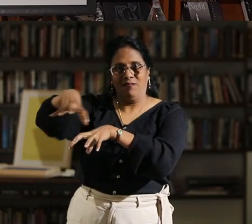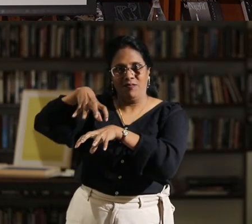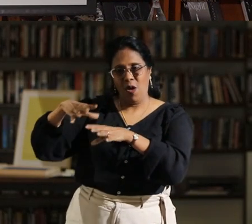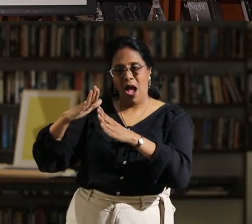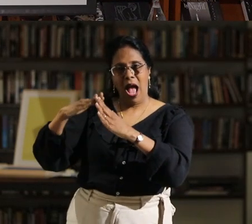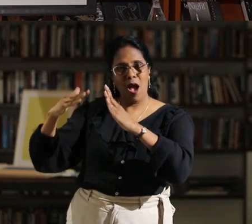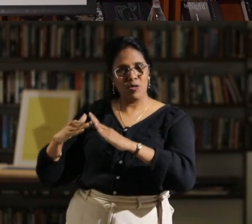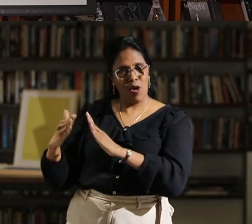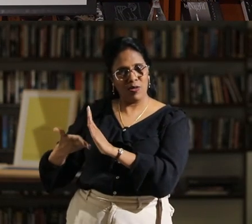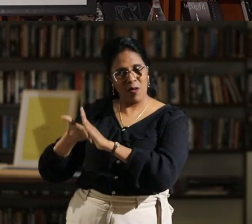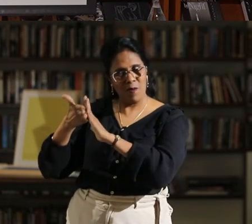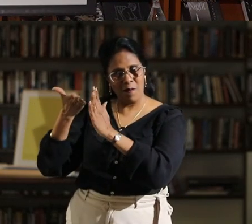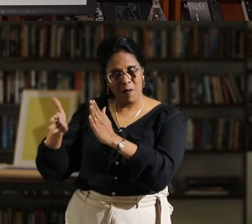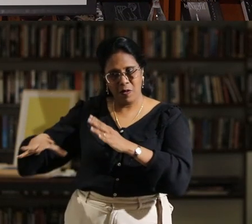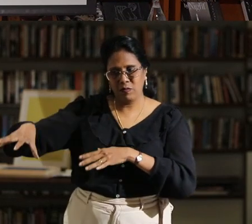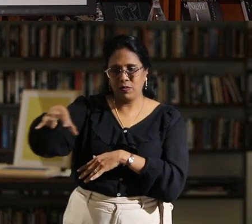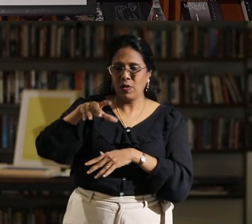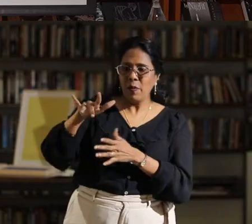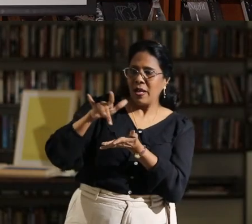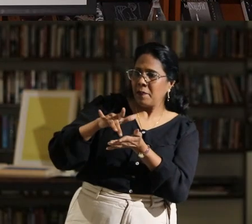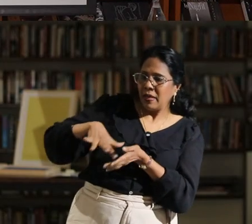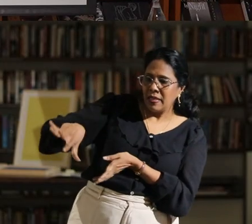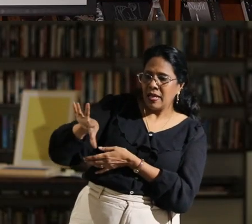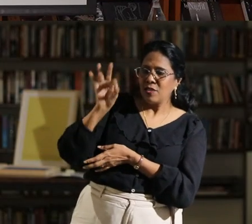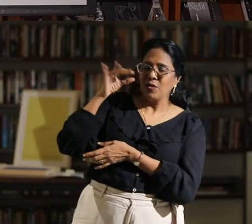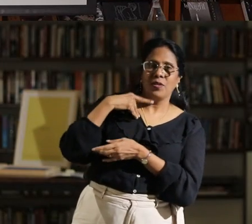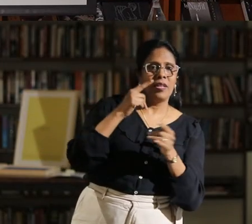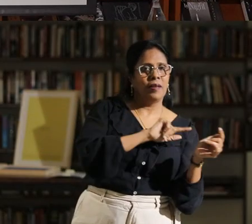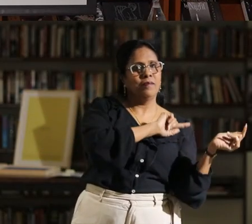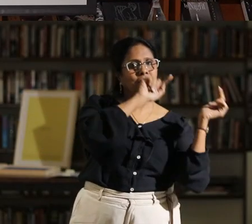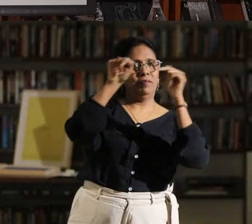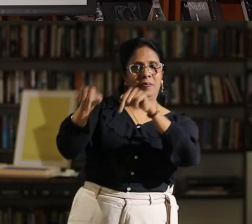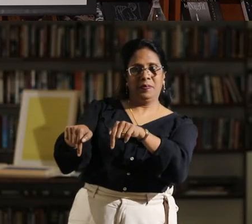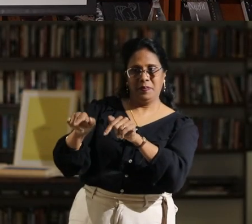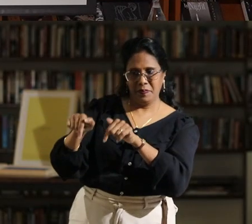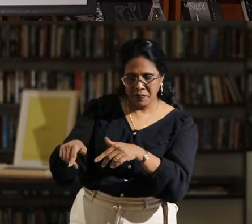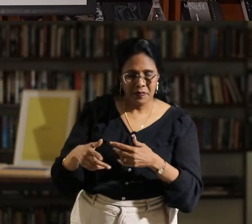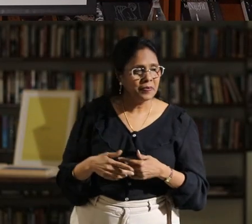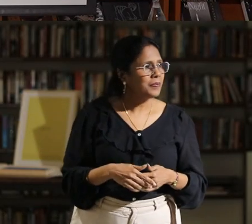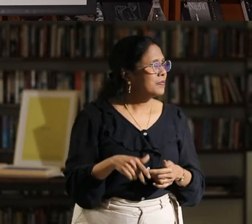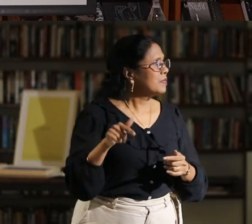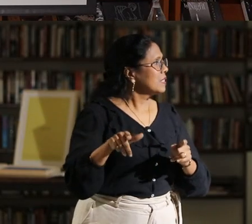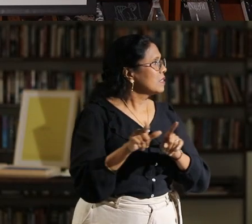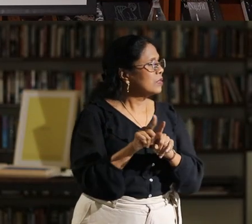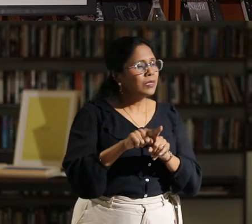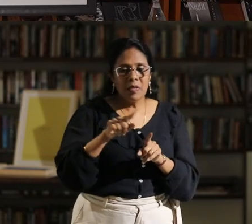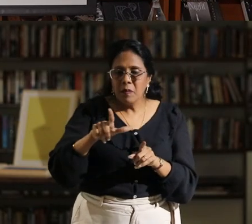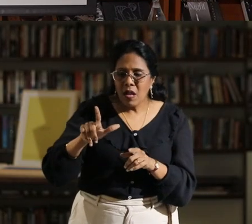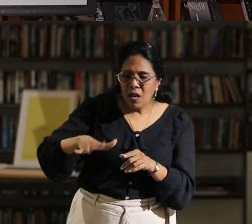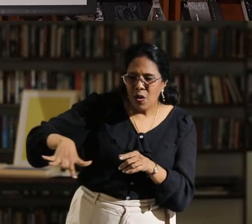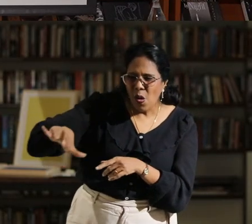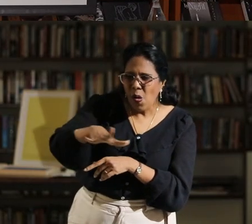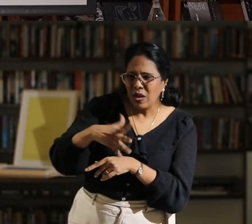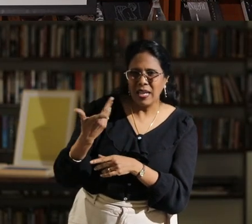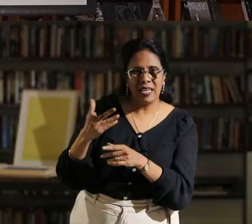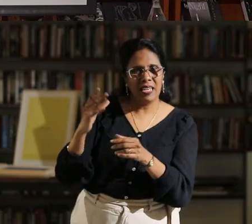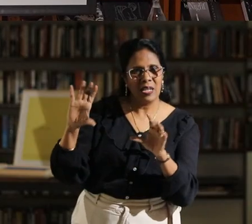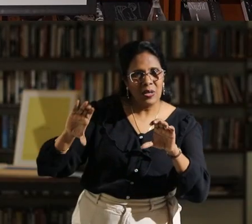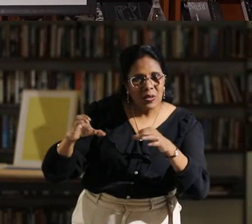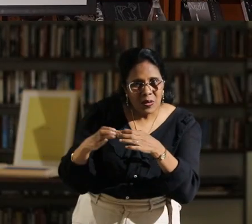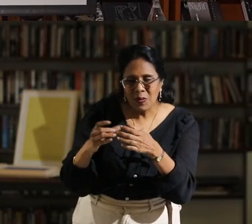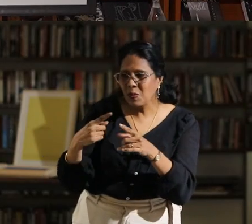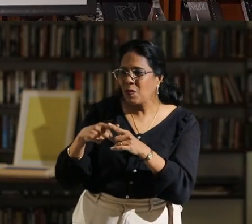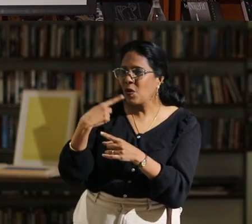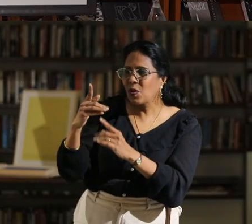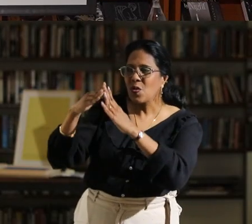again, you go choose a neighborhood, find a place where you show it. People you go to, find some local group or residents who are there with